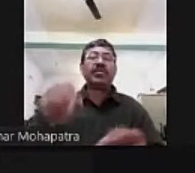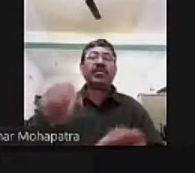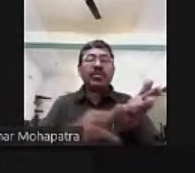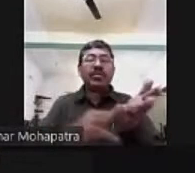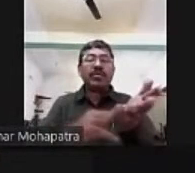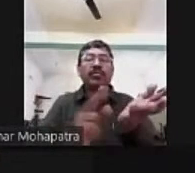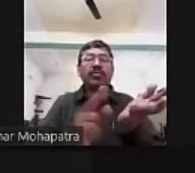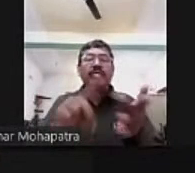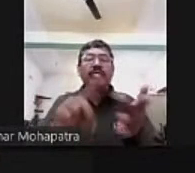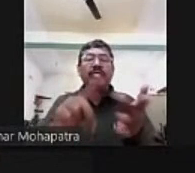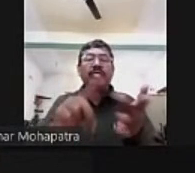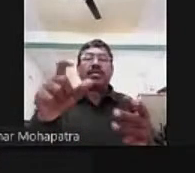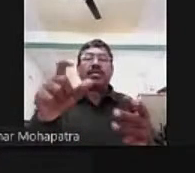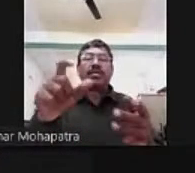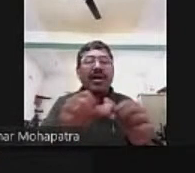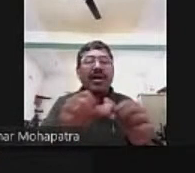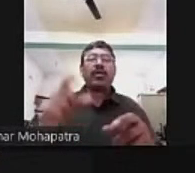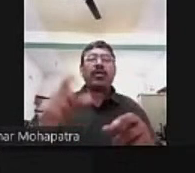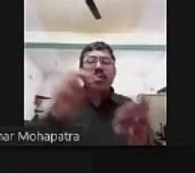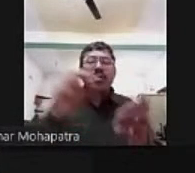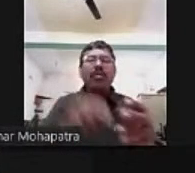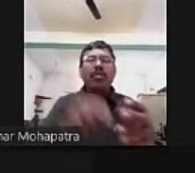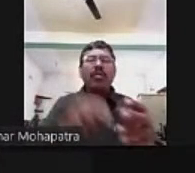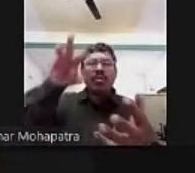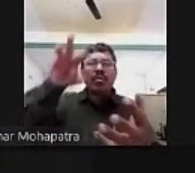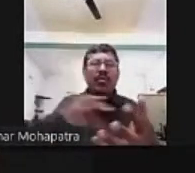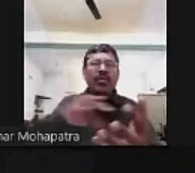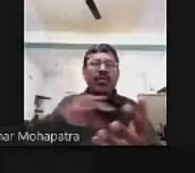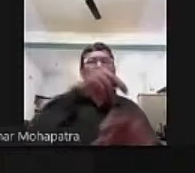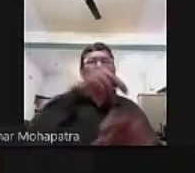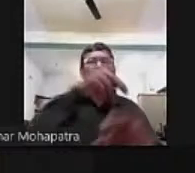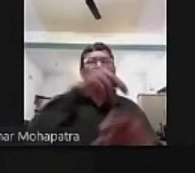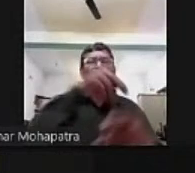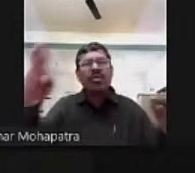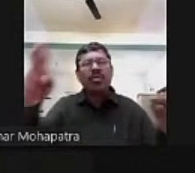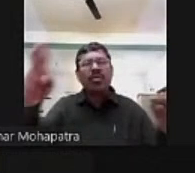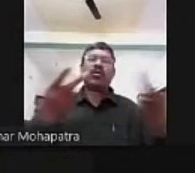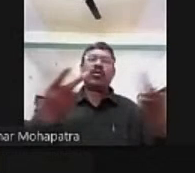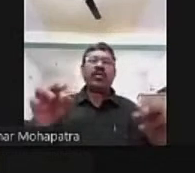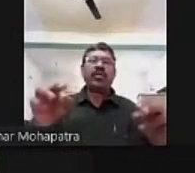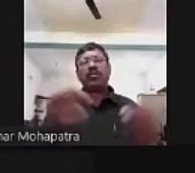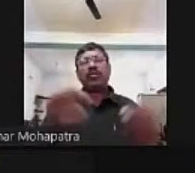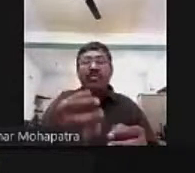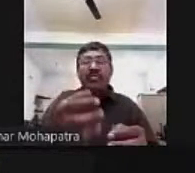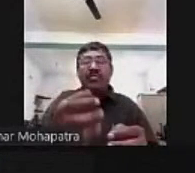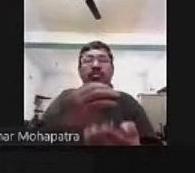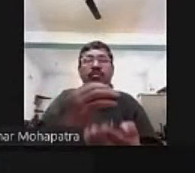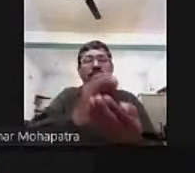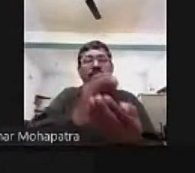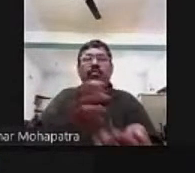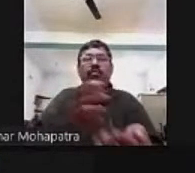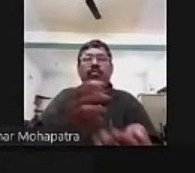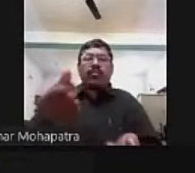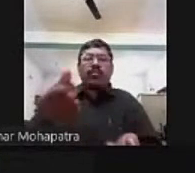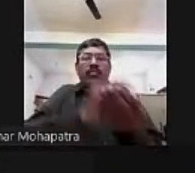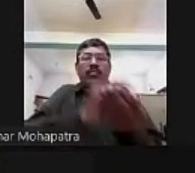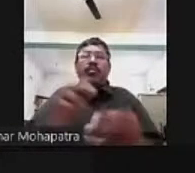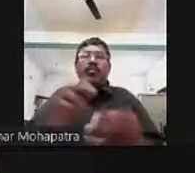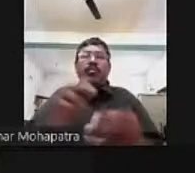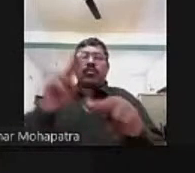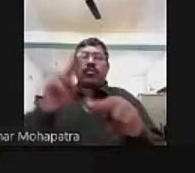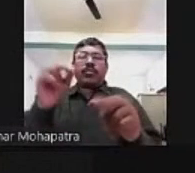municipalities and corporations, all of them prepare different budgets. And I'll